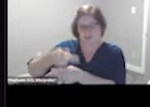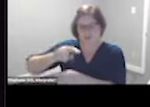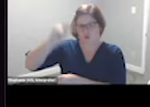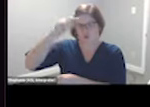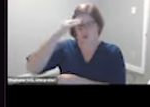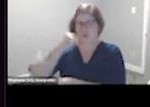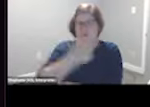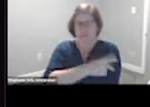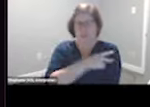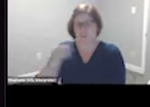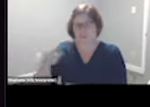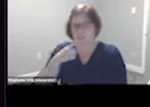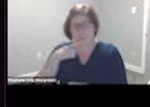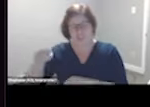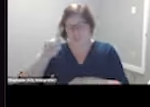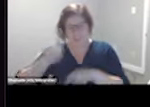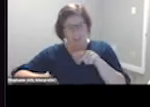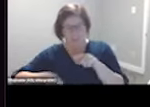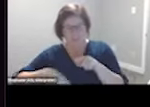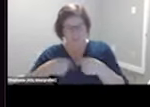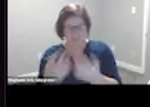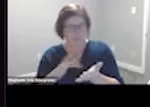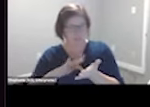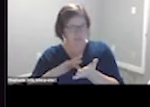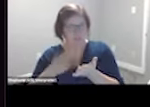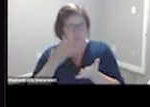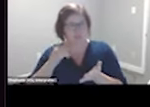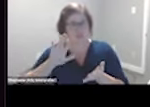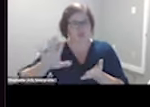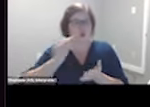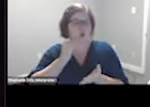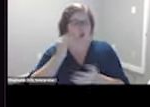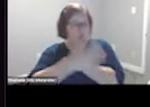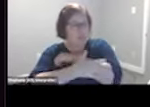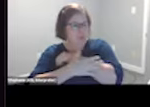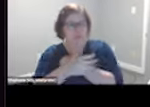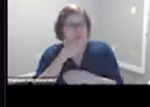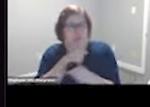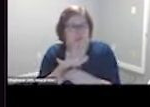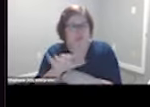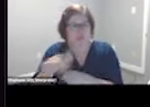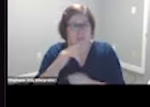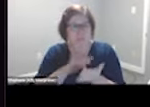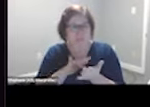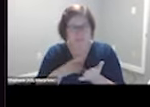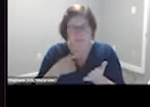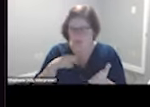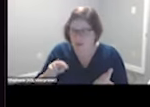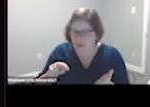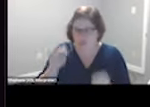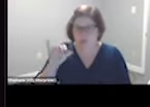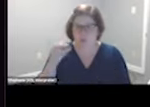whole medication in their own country is a shortage. So I was so shocked because